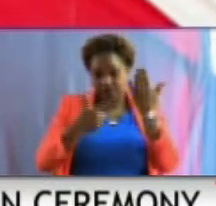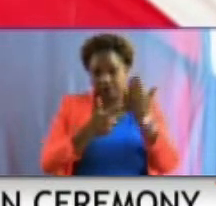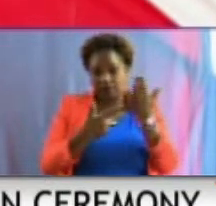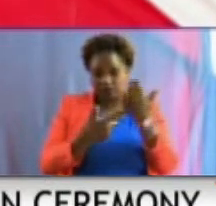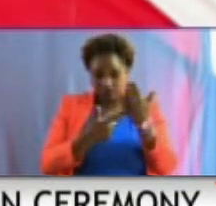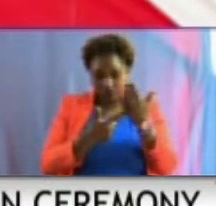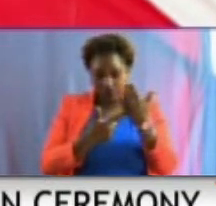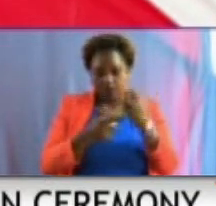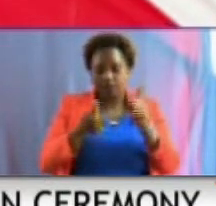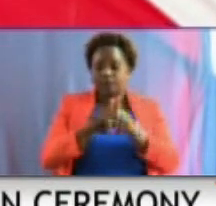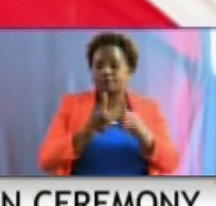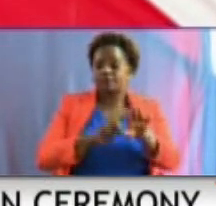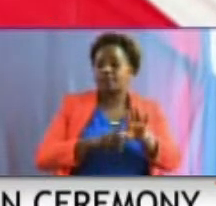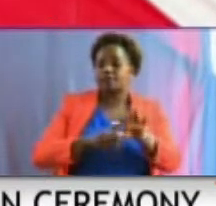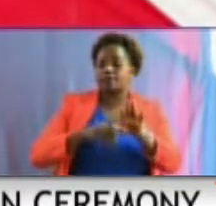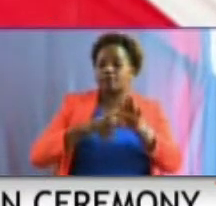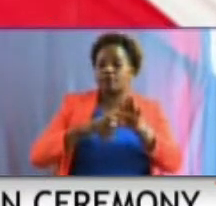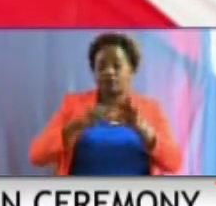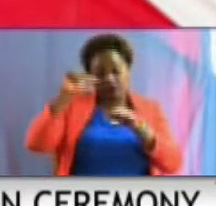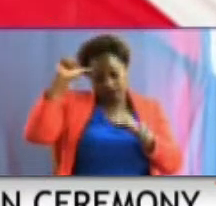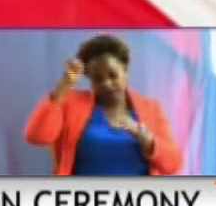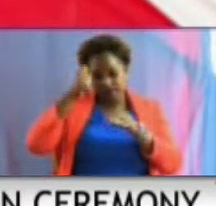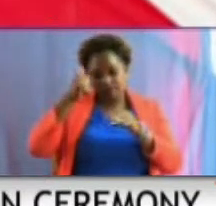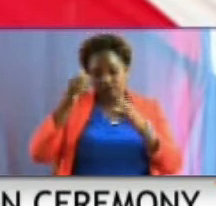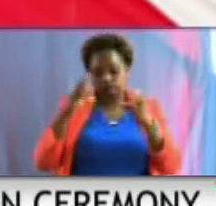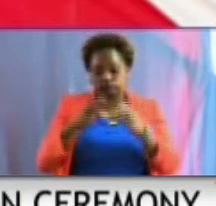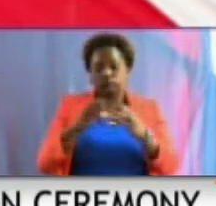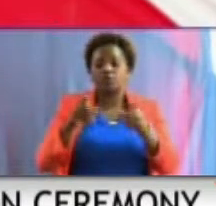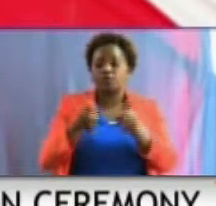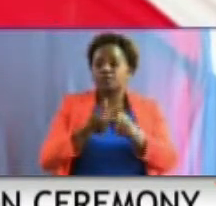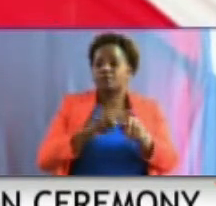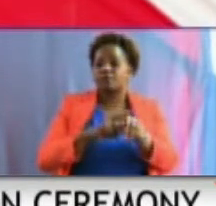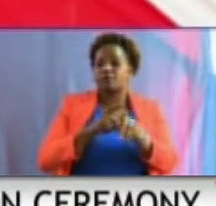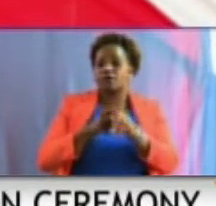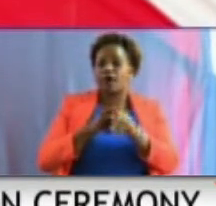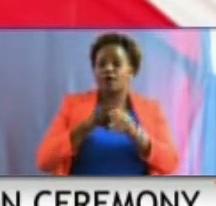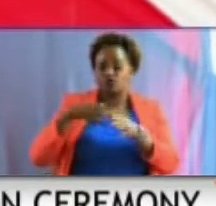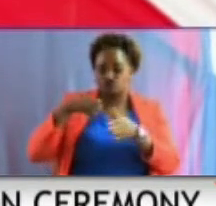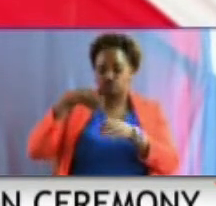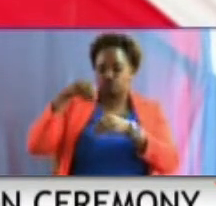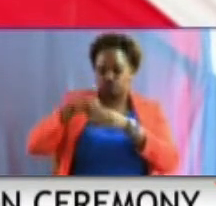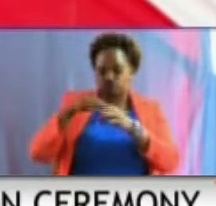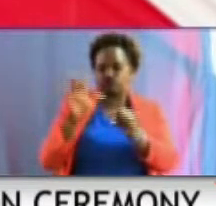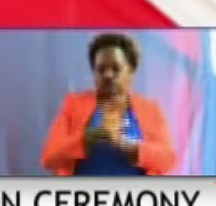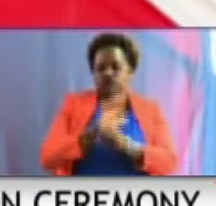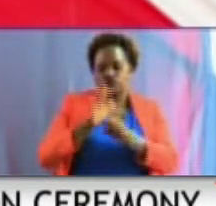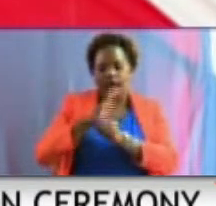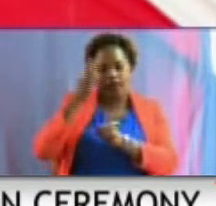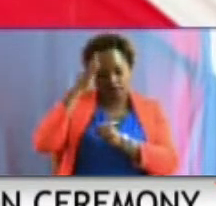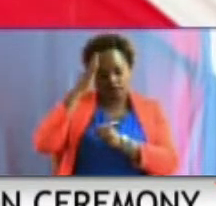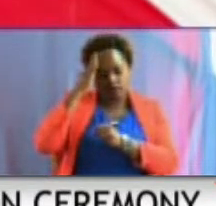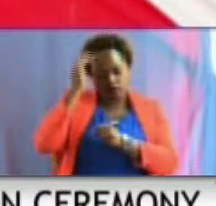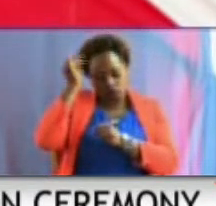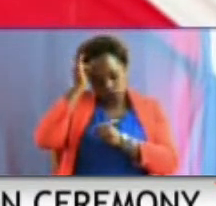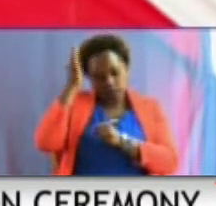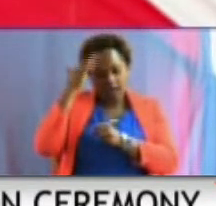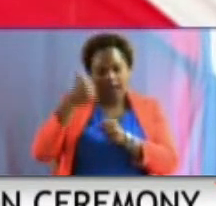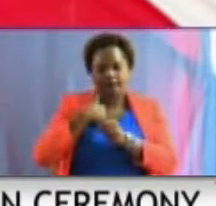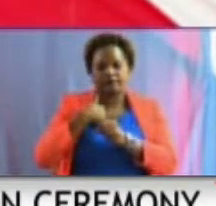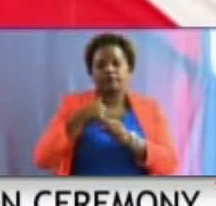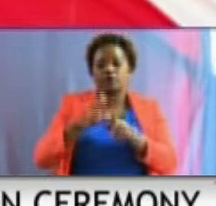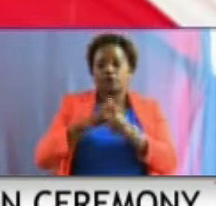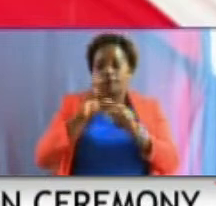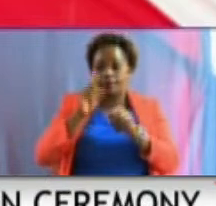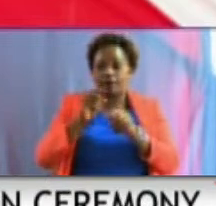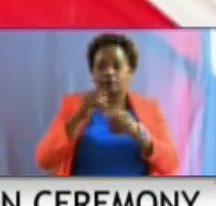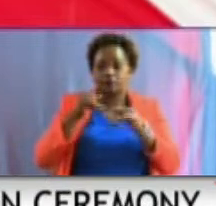Technology. And after the intellectual hustle, I know your pockets are full. And now you have got to figure out